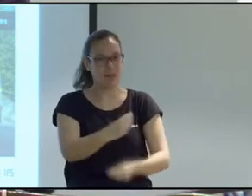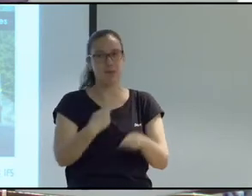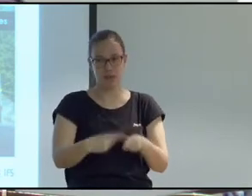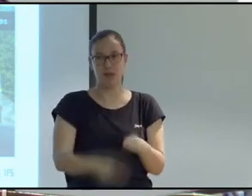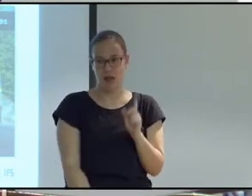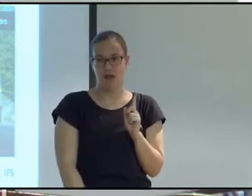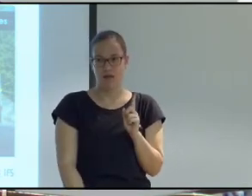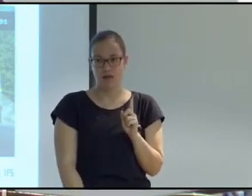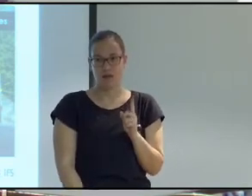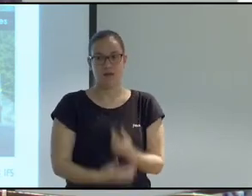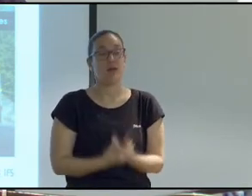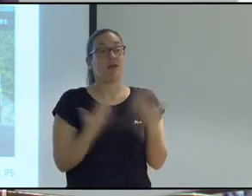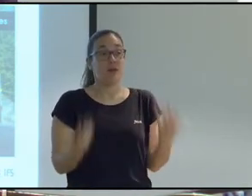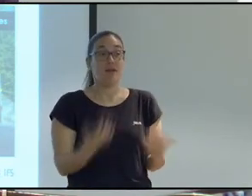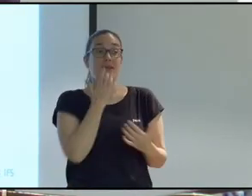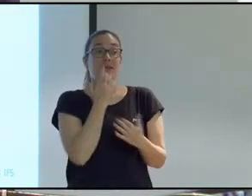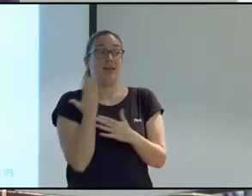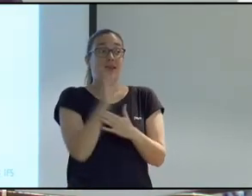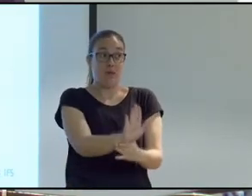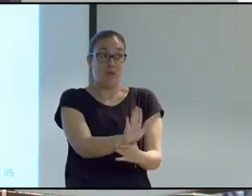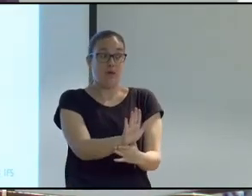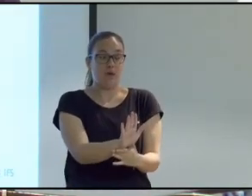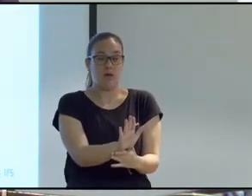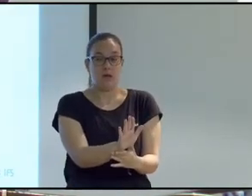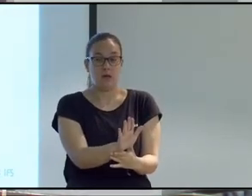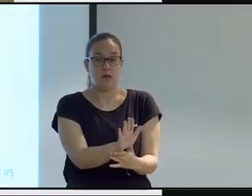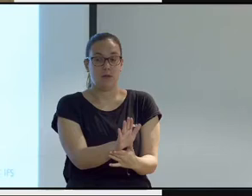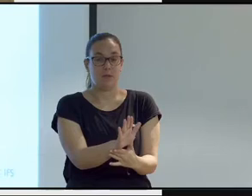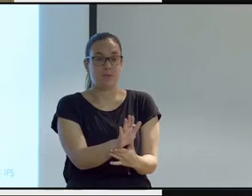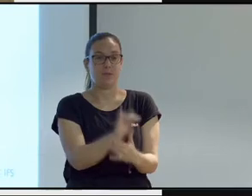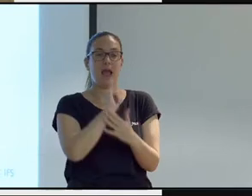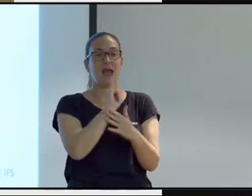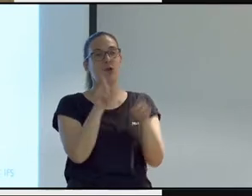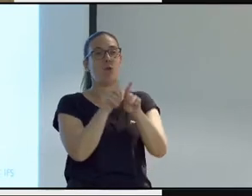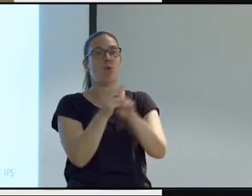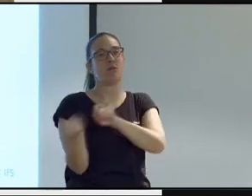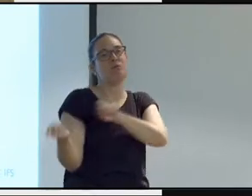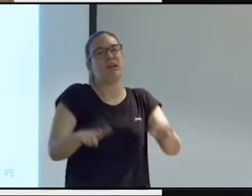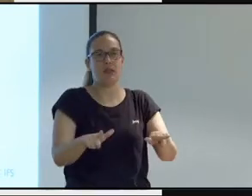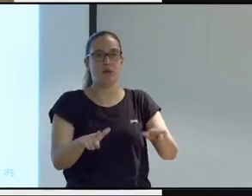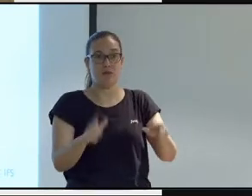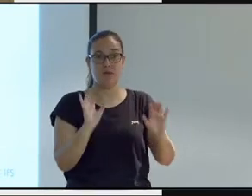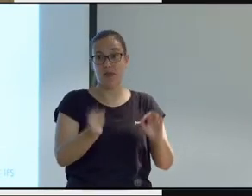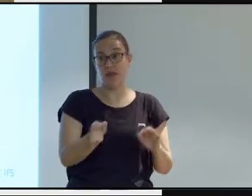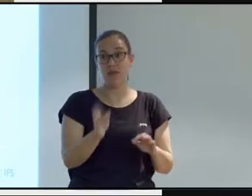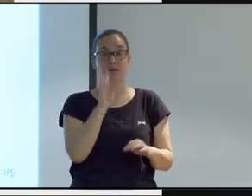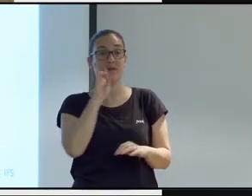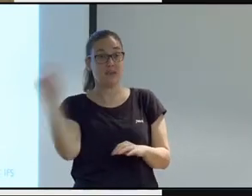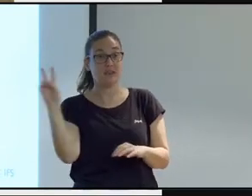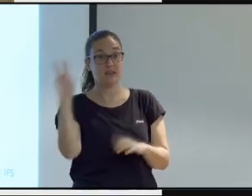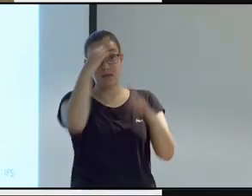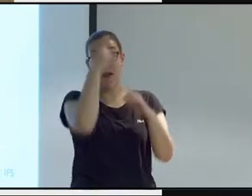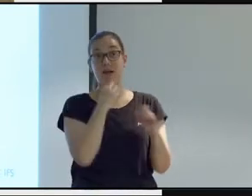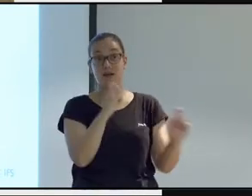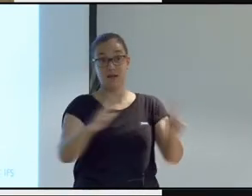do artifacts have politics? Well, with regards to this, and tied into what I just mentioned, there's a similarity with this.